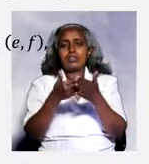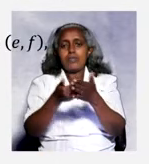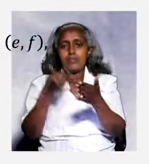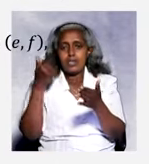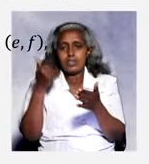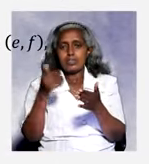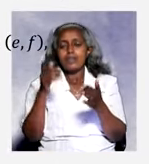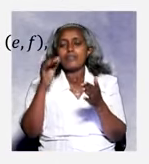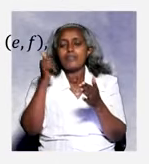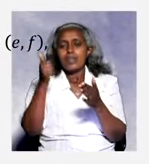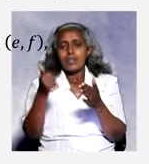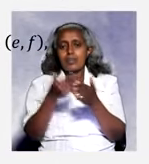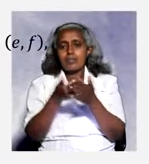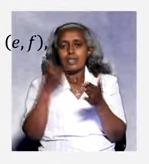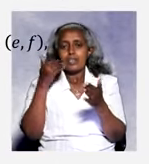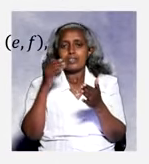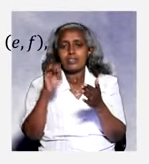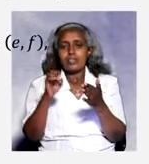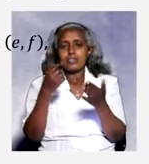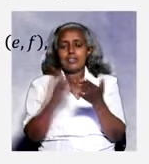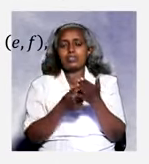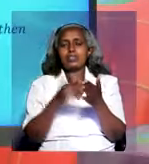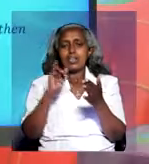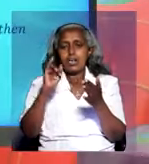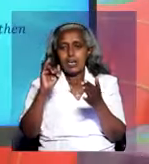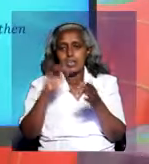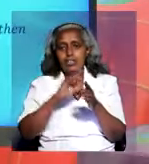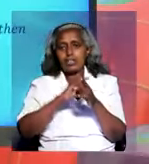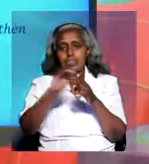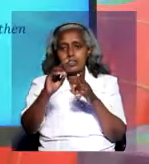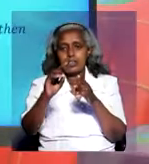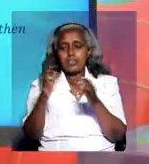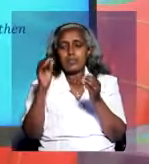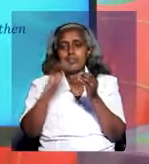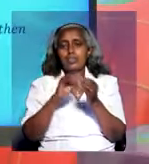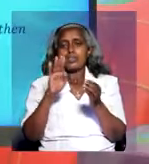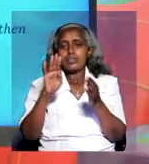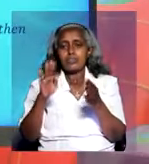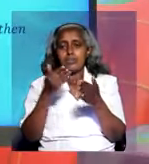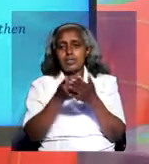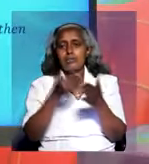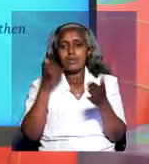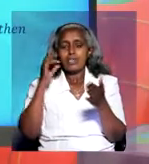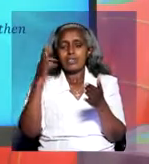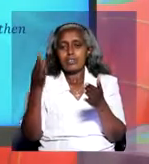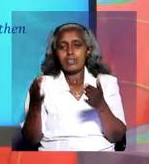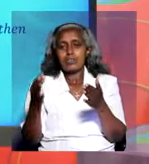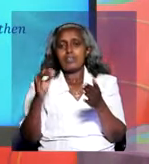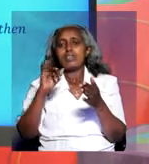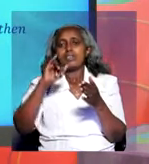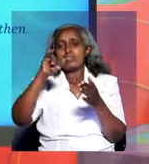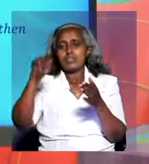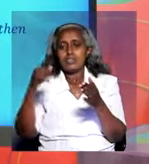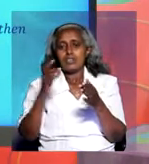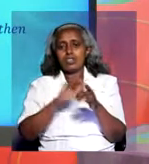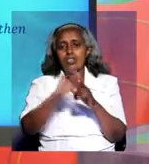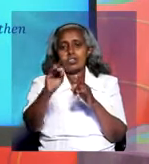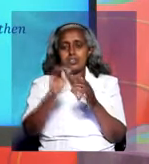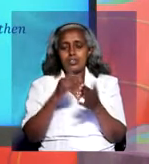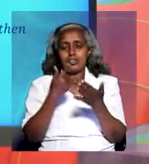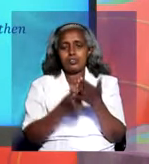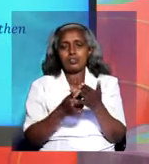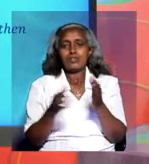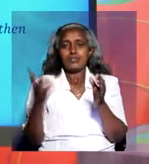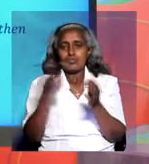A minus E in the I direction plus B minus F in the j direction. So,